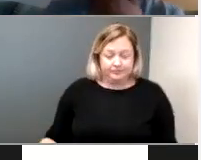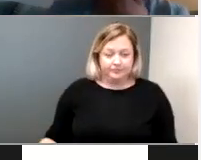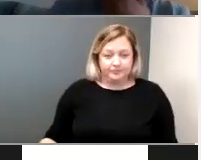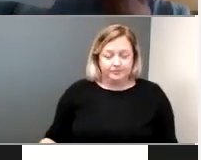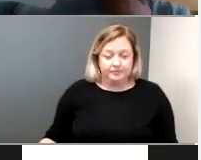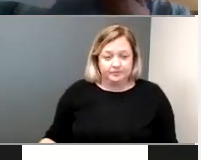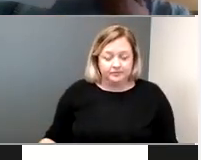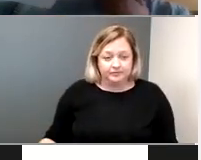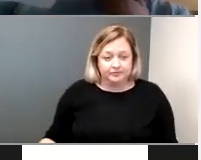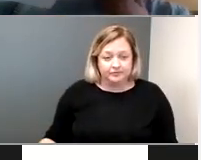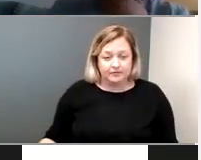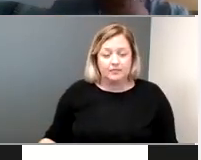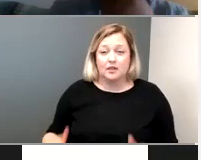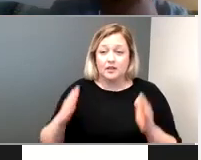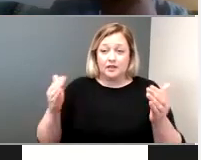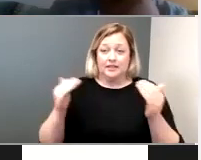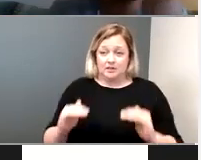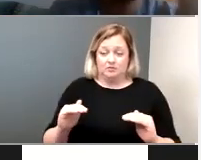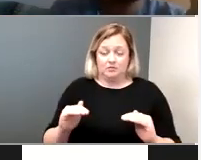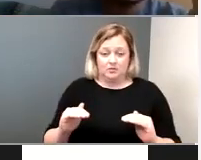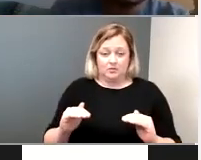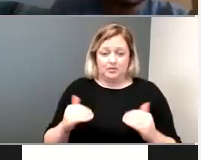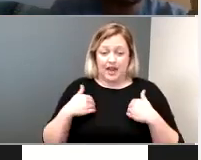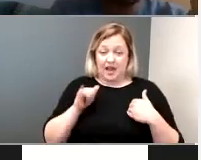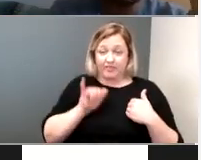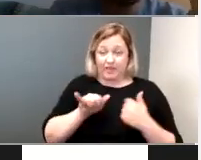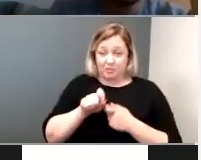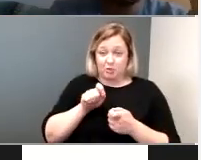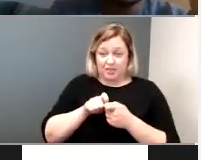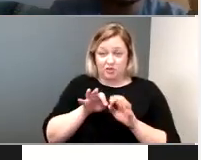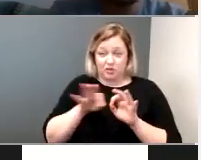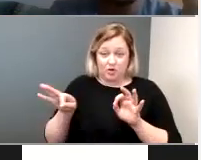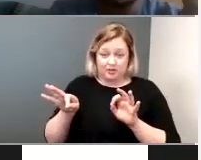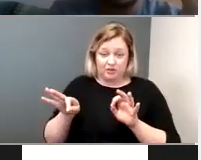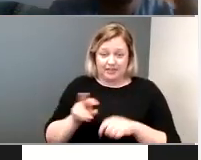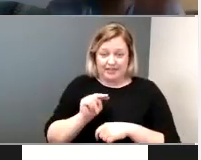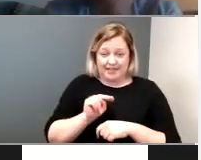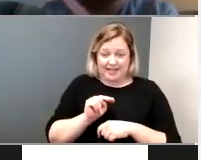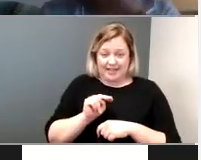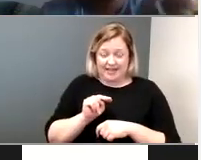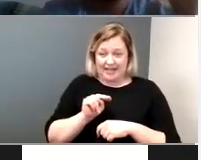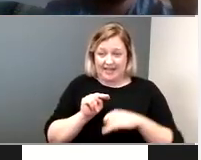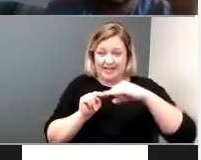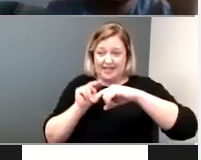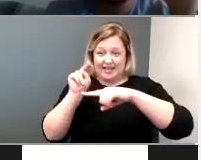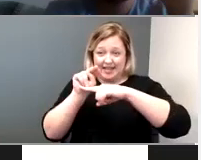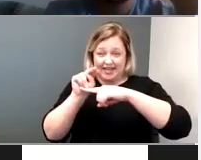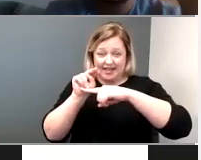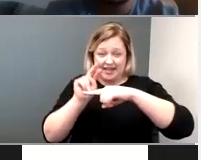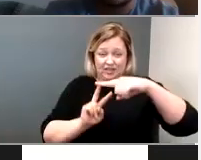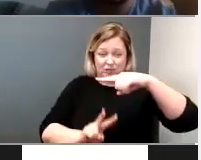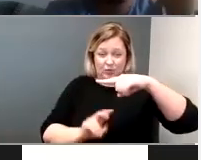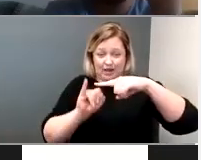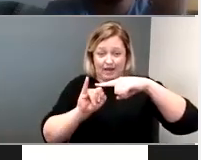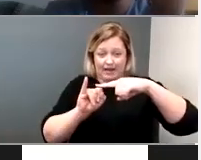Okay. We also have this particular equation, that is n divided by 2 raised to the power of I, where I goes from